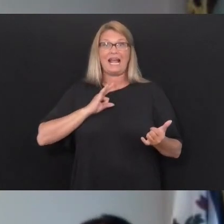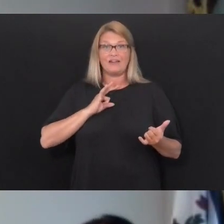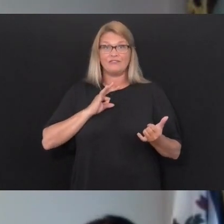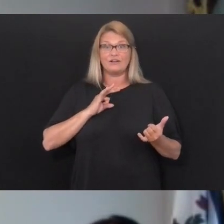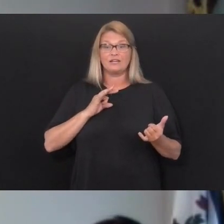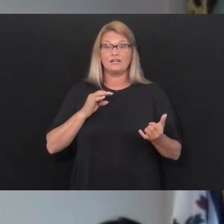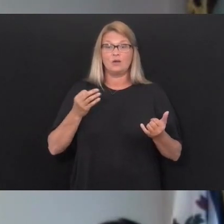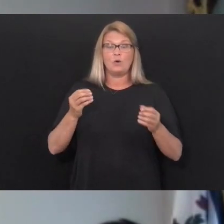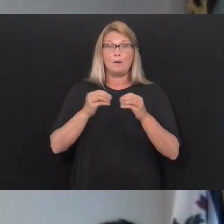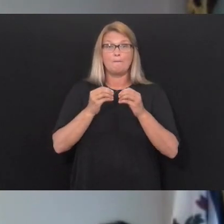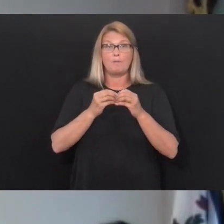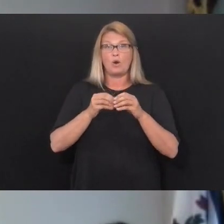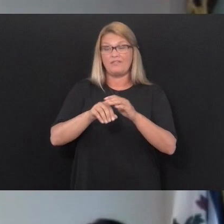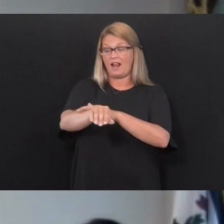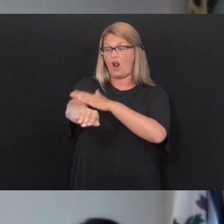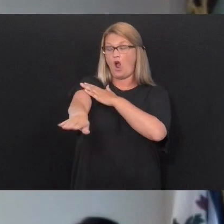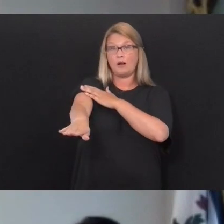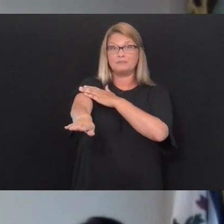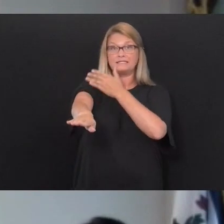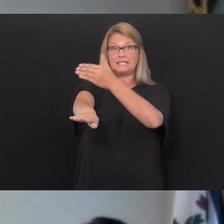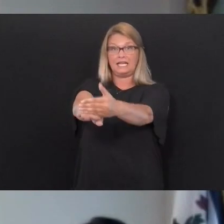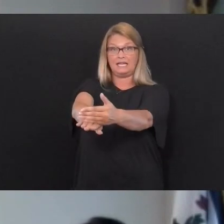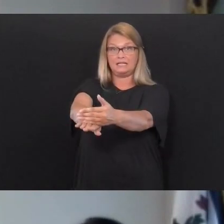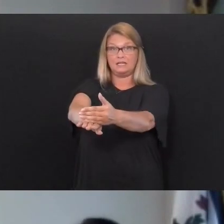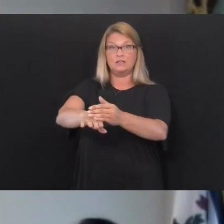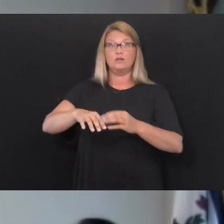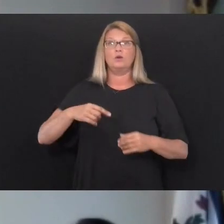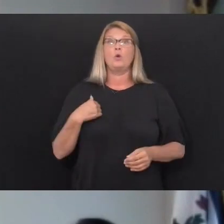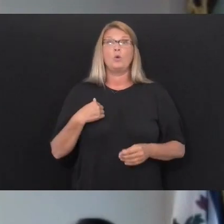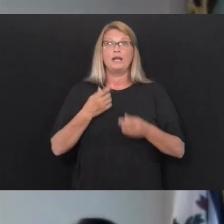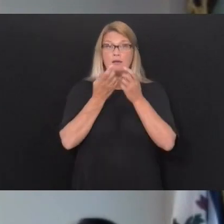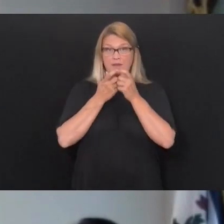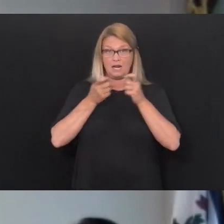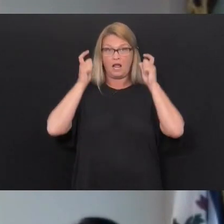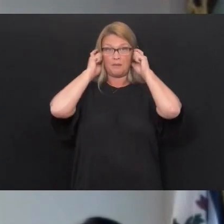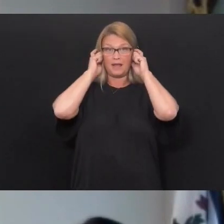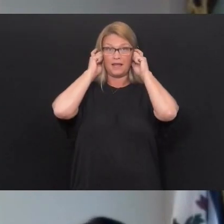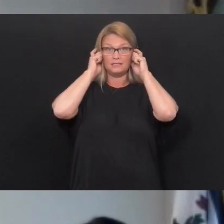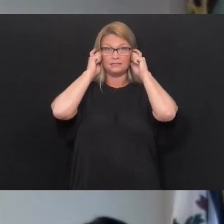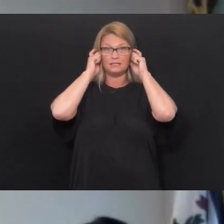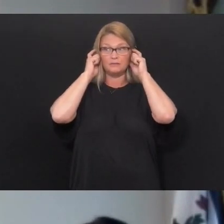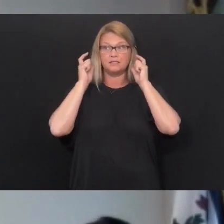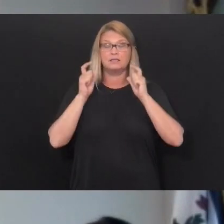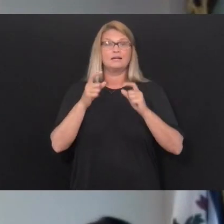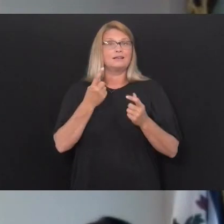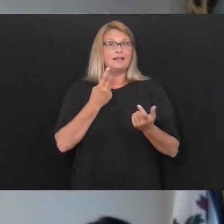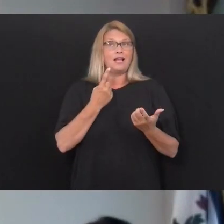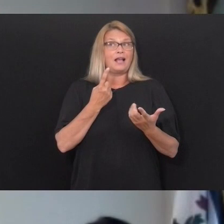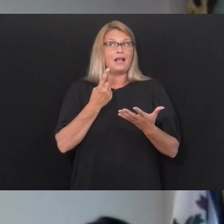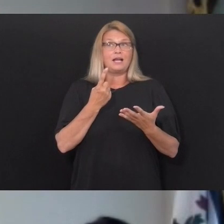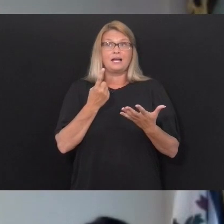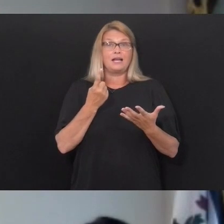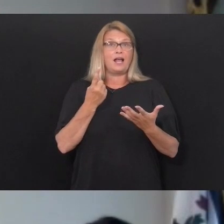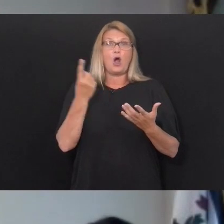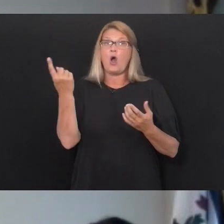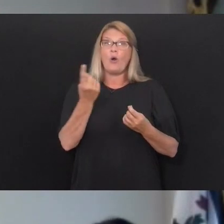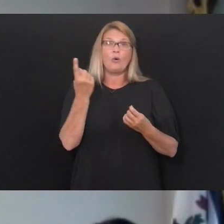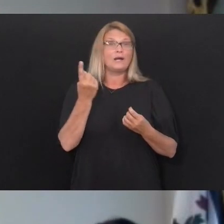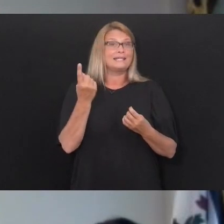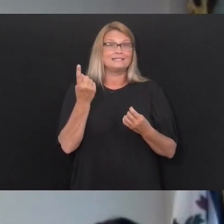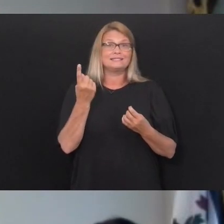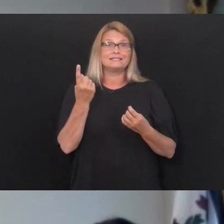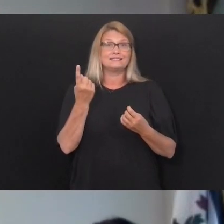their license. You know, and if we get into a situation to where, you know, our health departments, and we're going to lean on